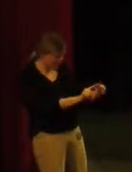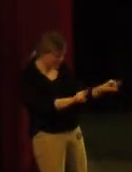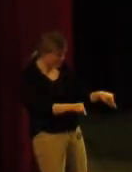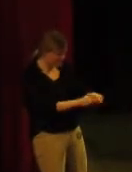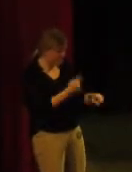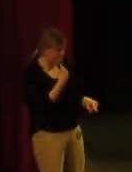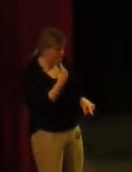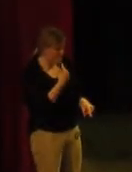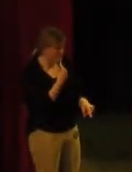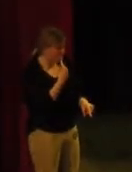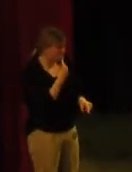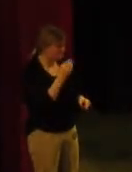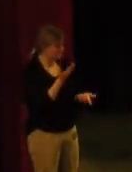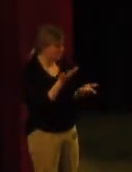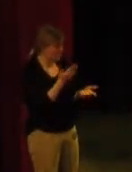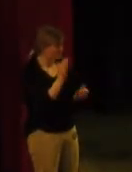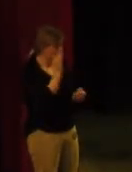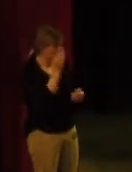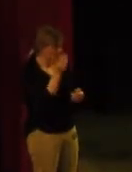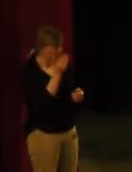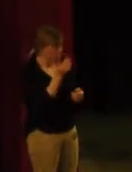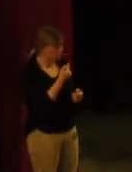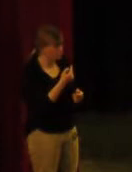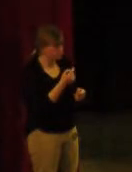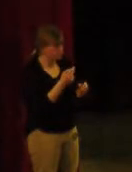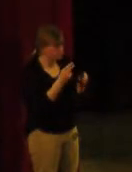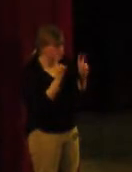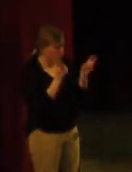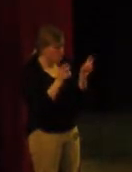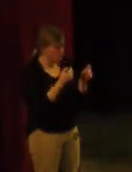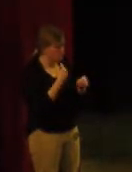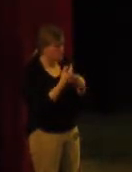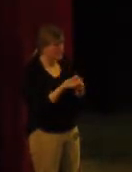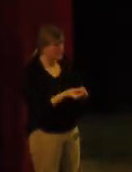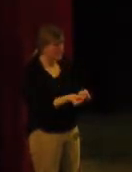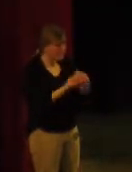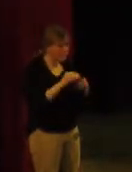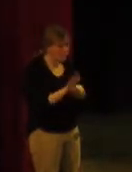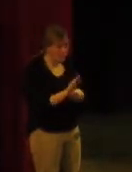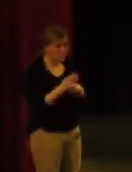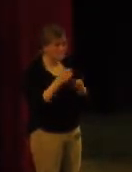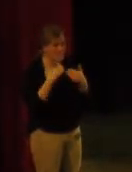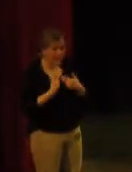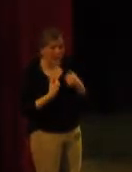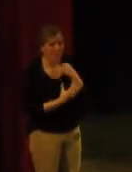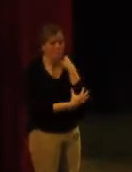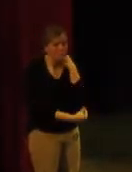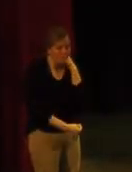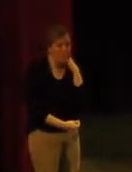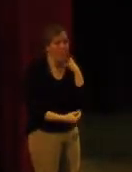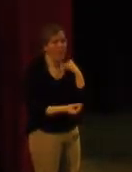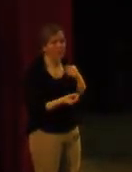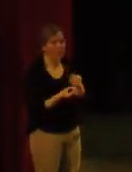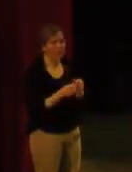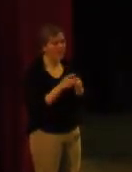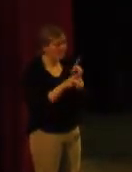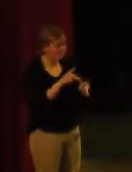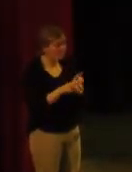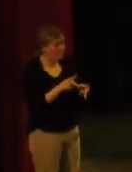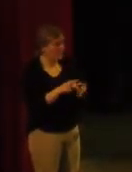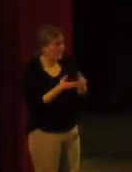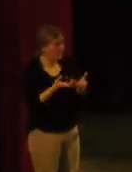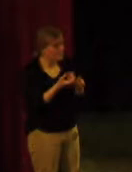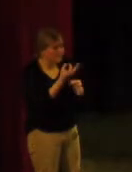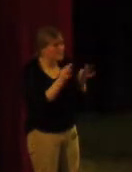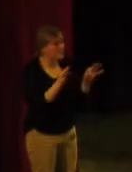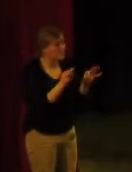familiar cut from that quote. Give me your tired, your poor, Your huddled masses yearning to breathe free, the